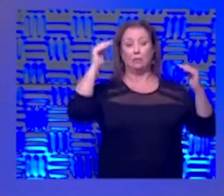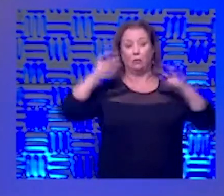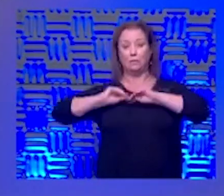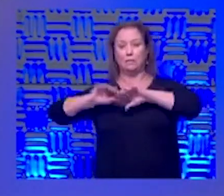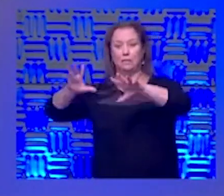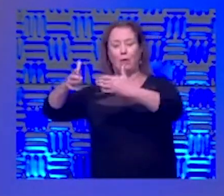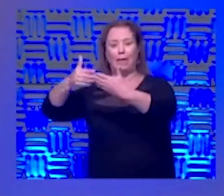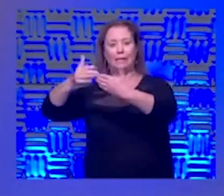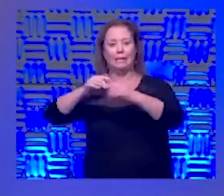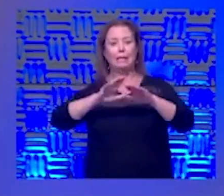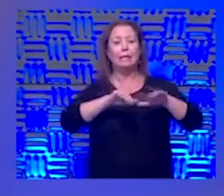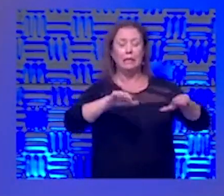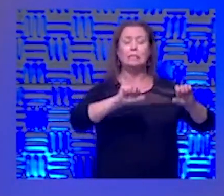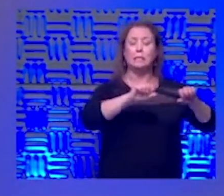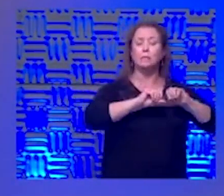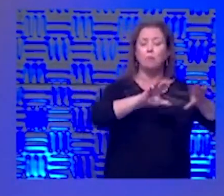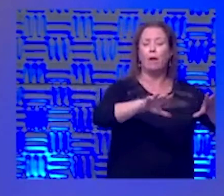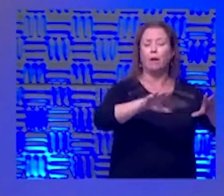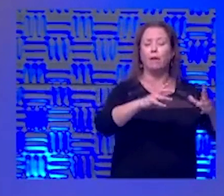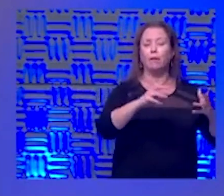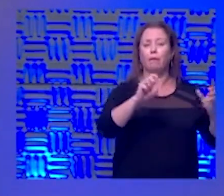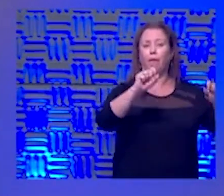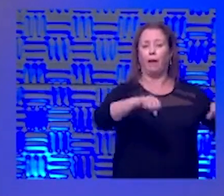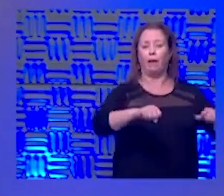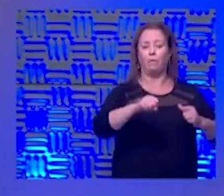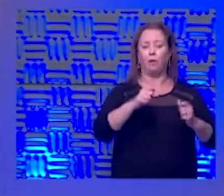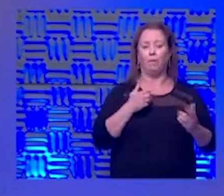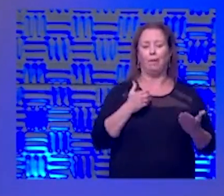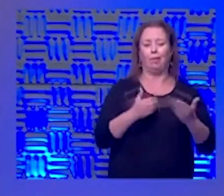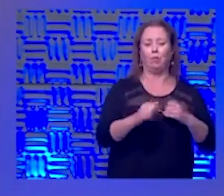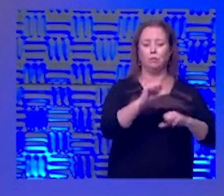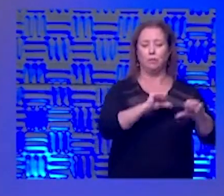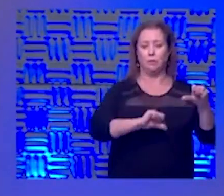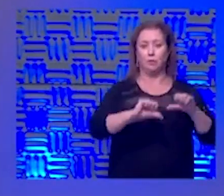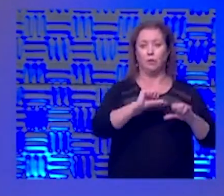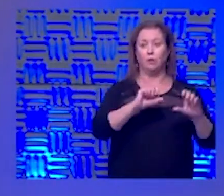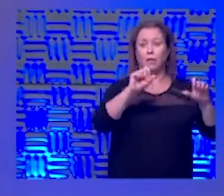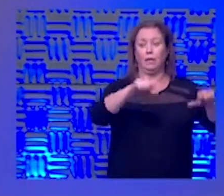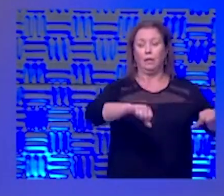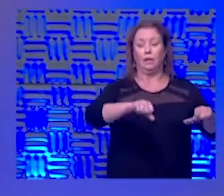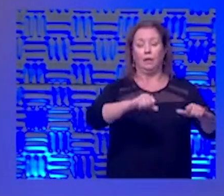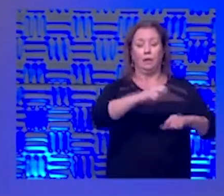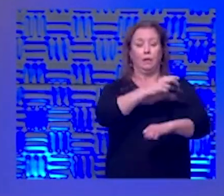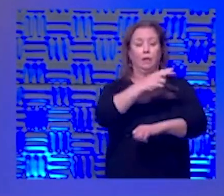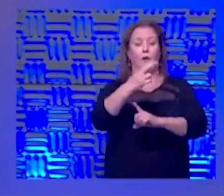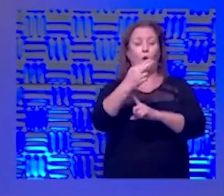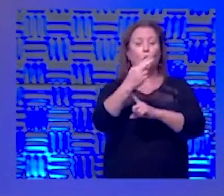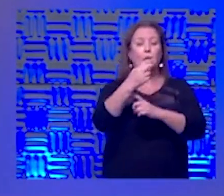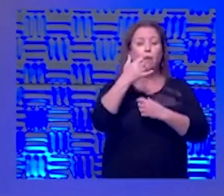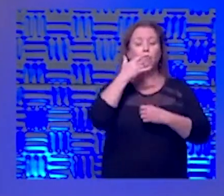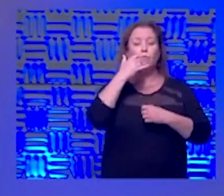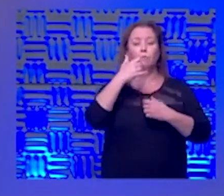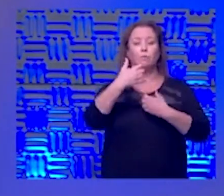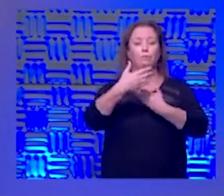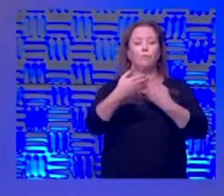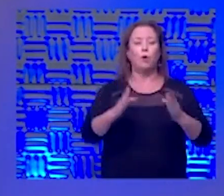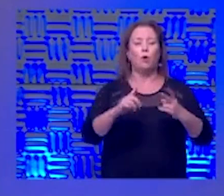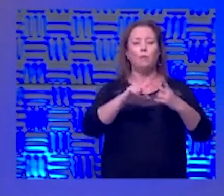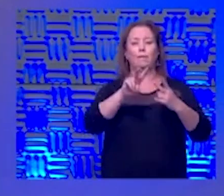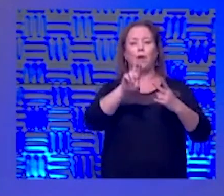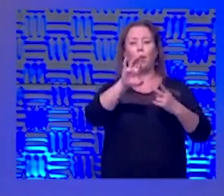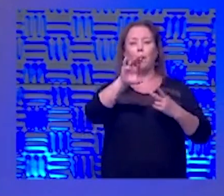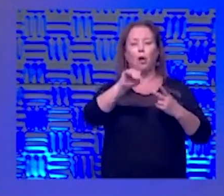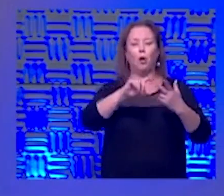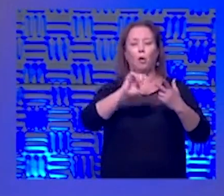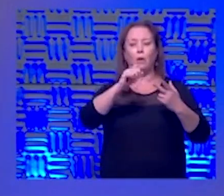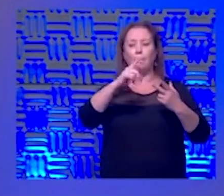it, they still can spread it. Obviously, if you are going to be in close proximity with them in a hotel room, in a VRBO, in an